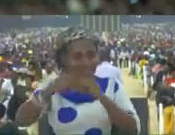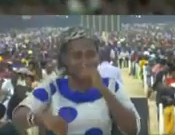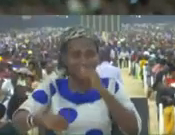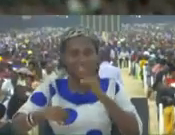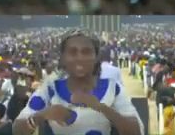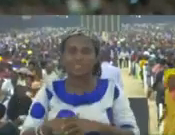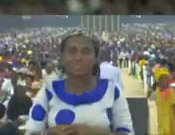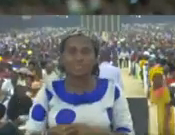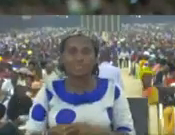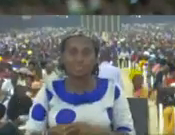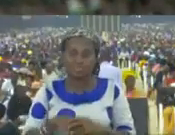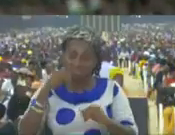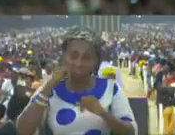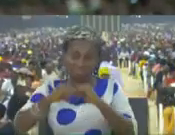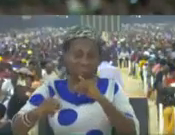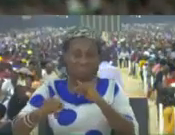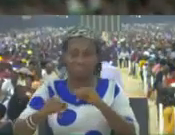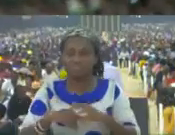It ended.